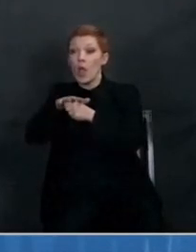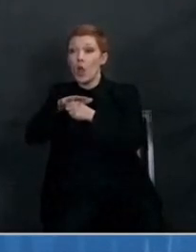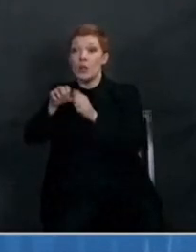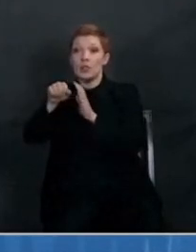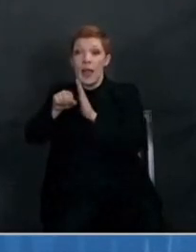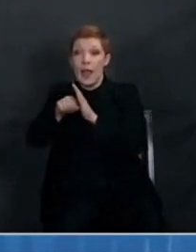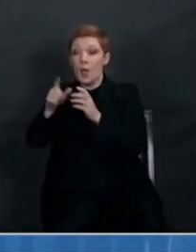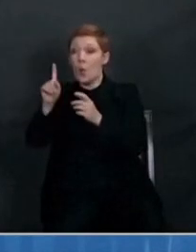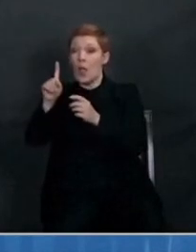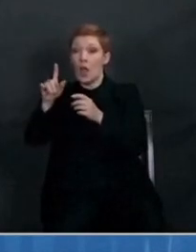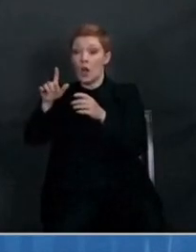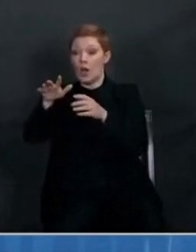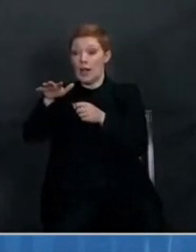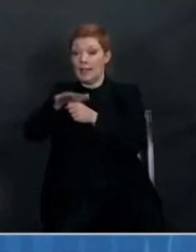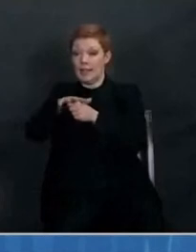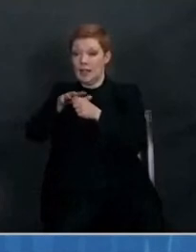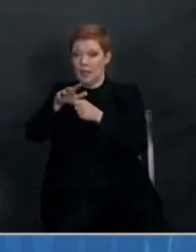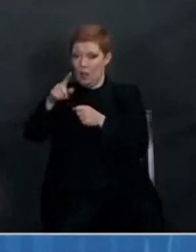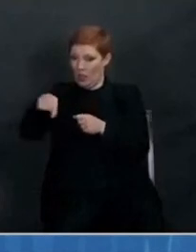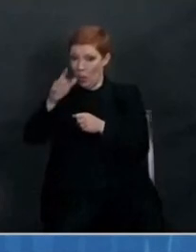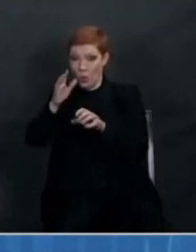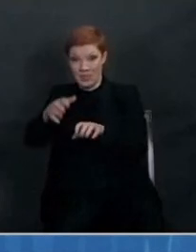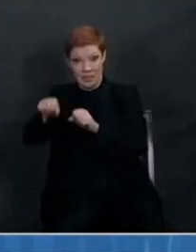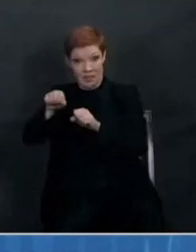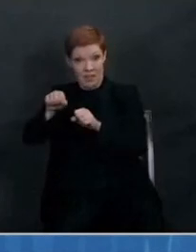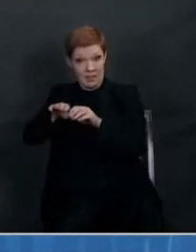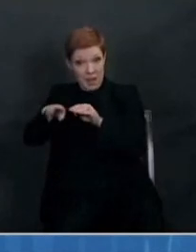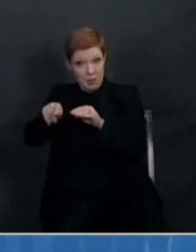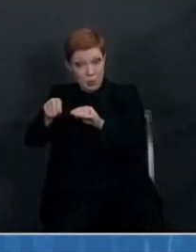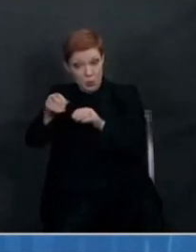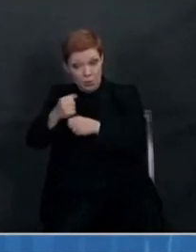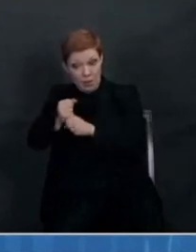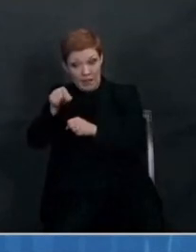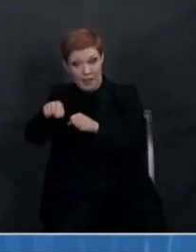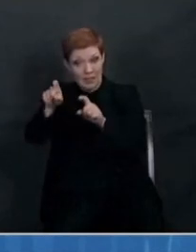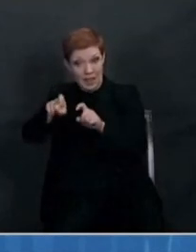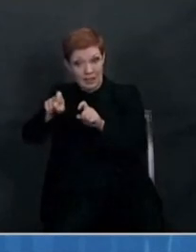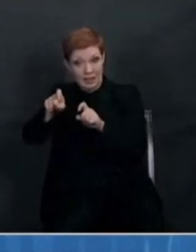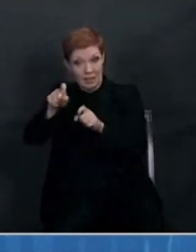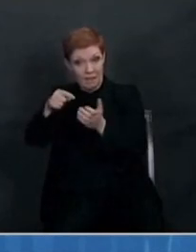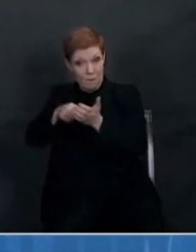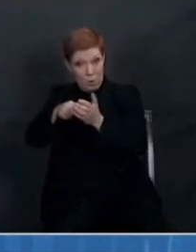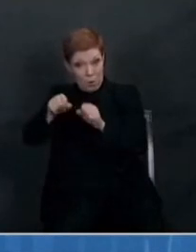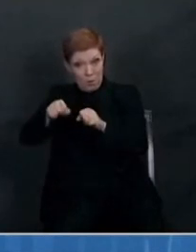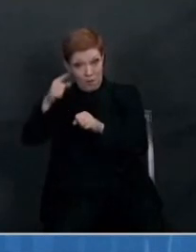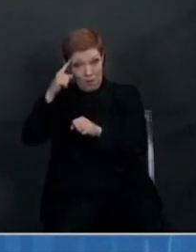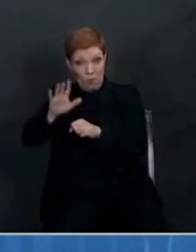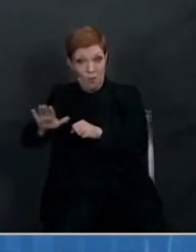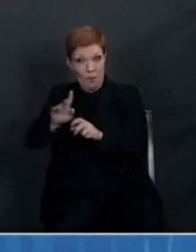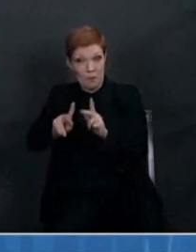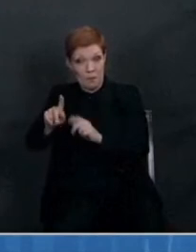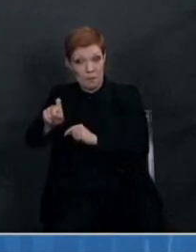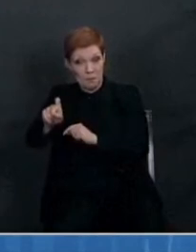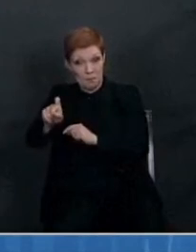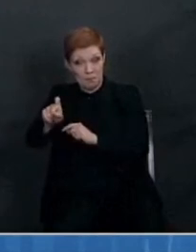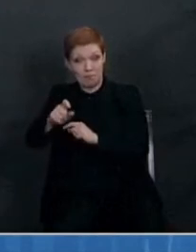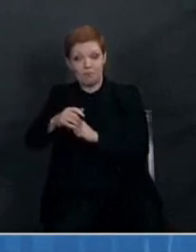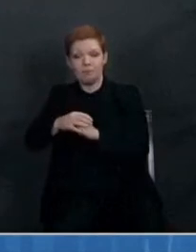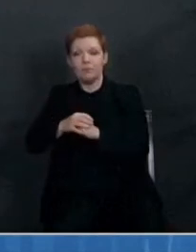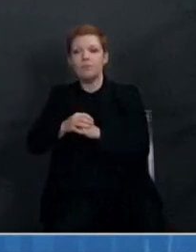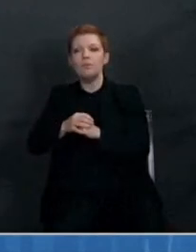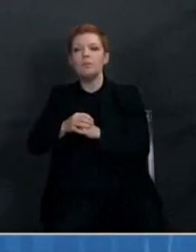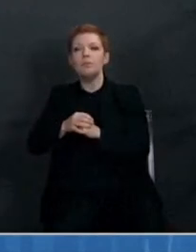these tests more available and more affordable? And I think that is an important equation for everyone at